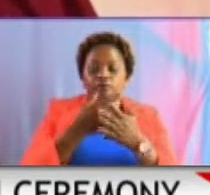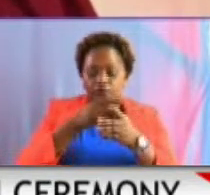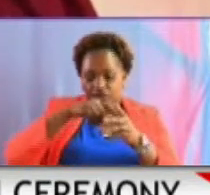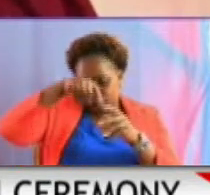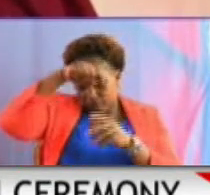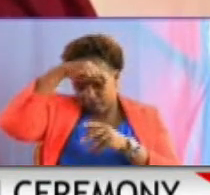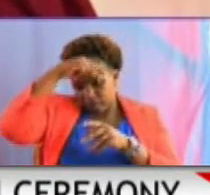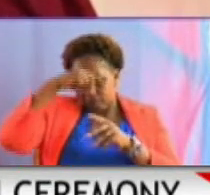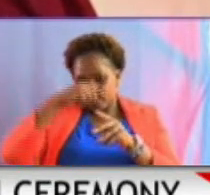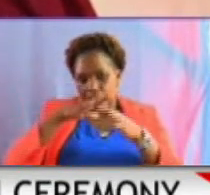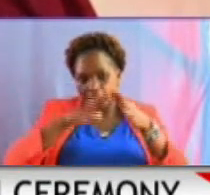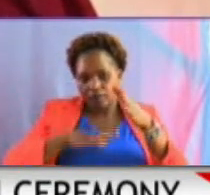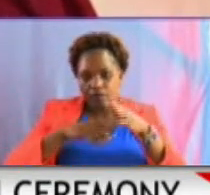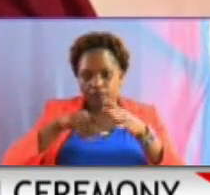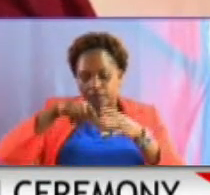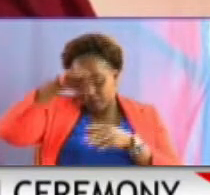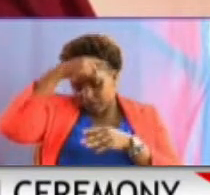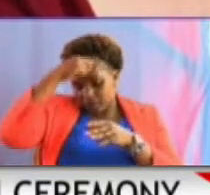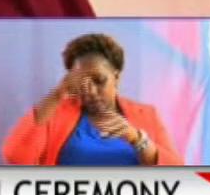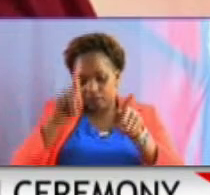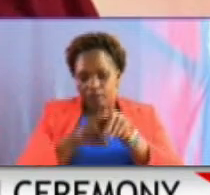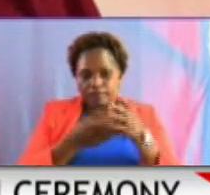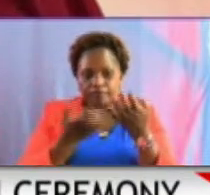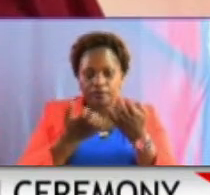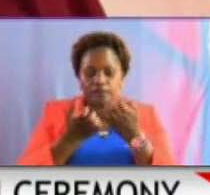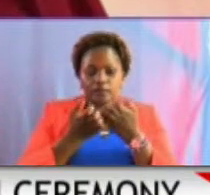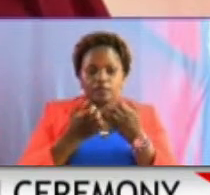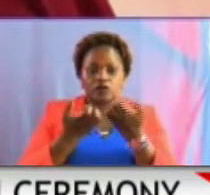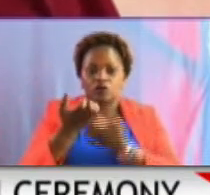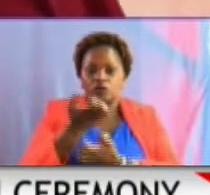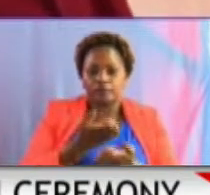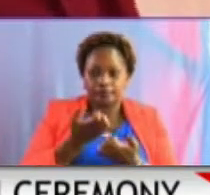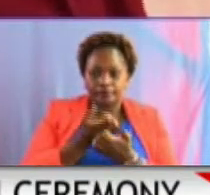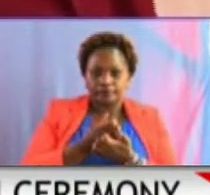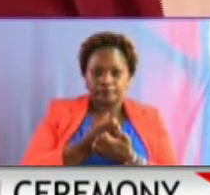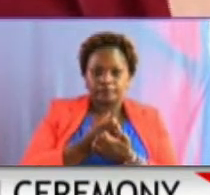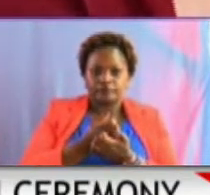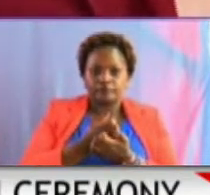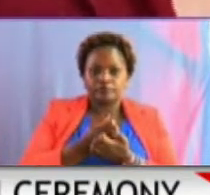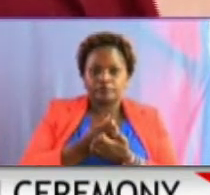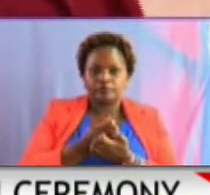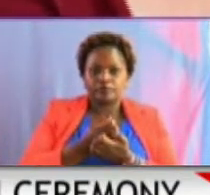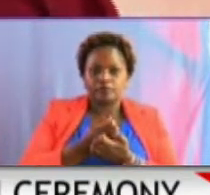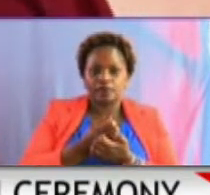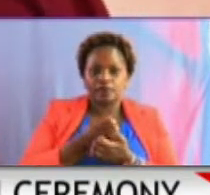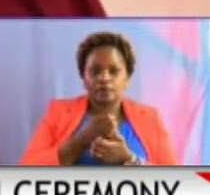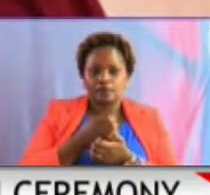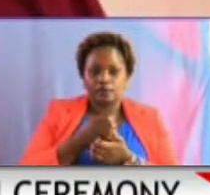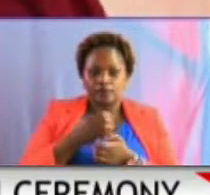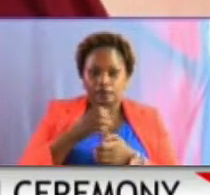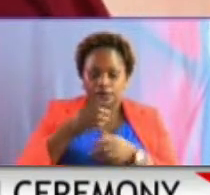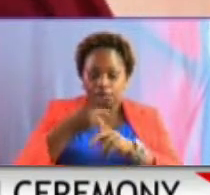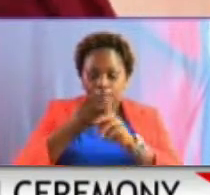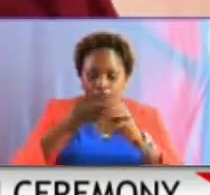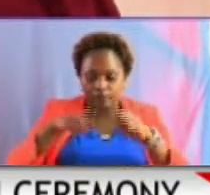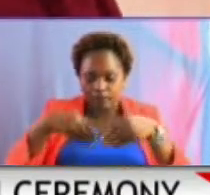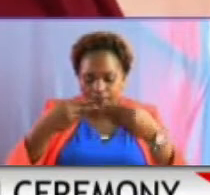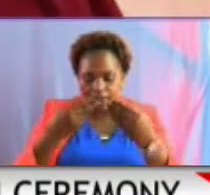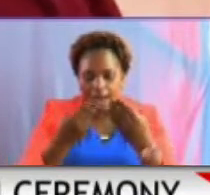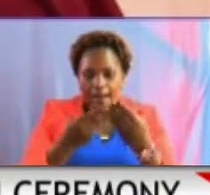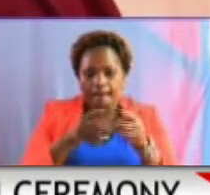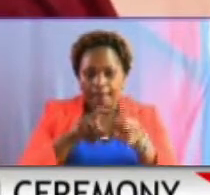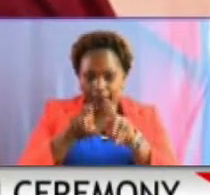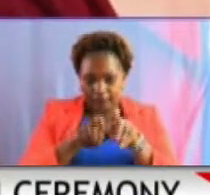respective undergraduate degrees in the School of Business and Economics. Bachelor of Science in Procurement and Supplies